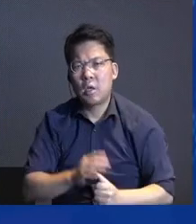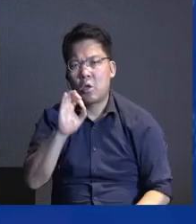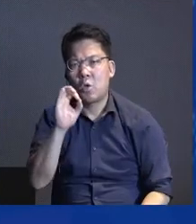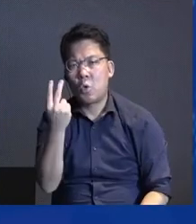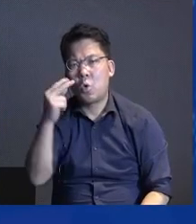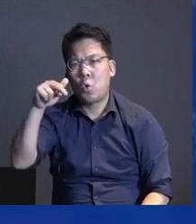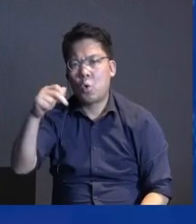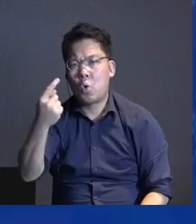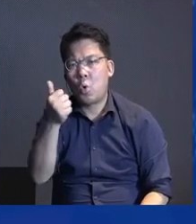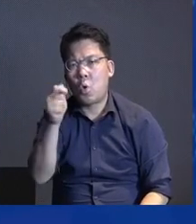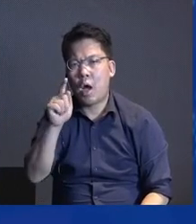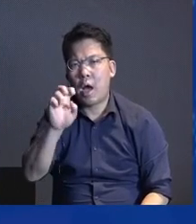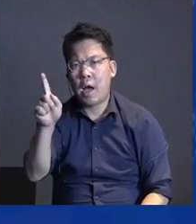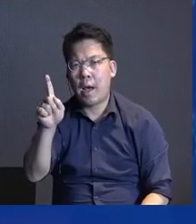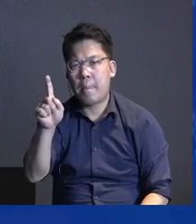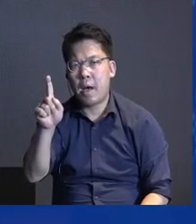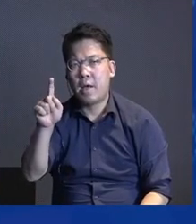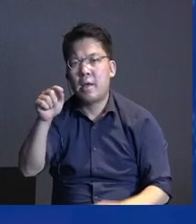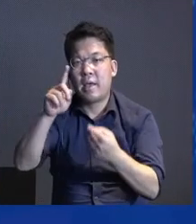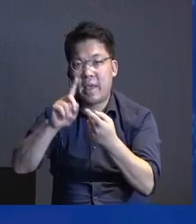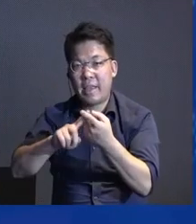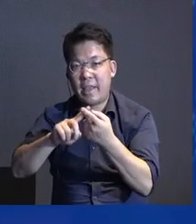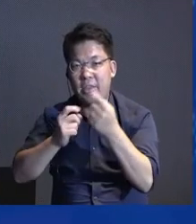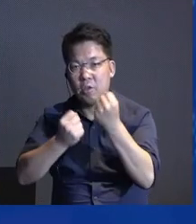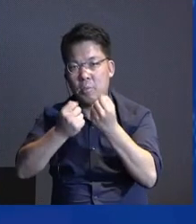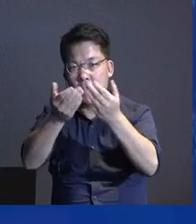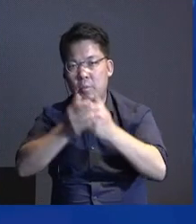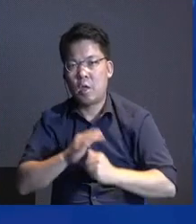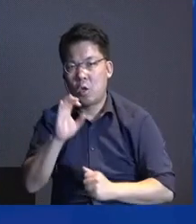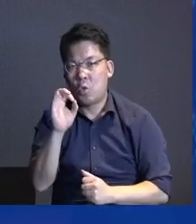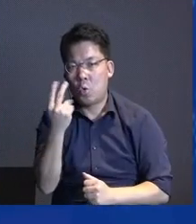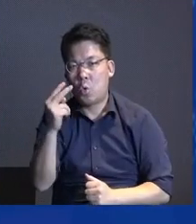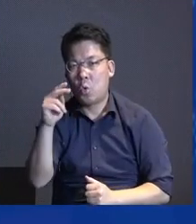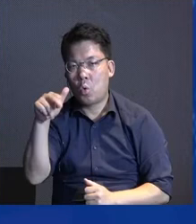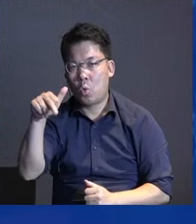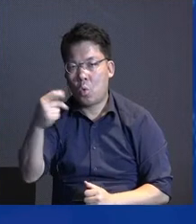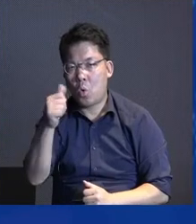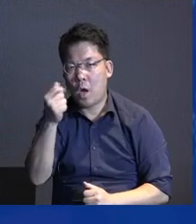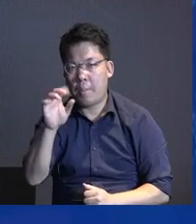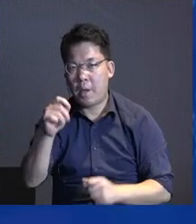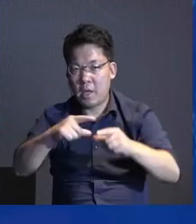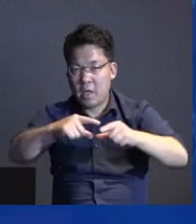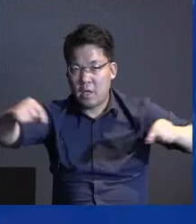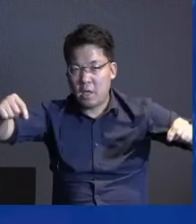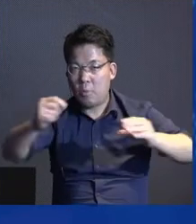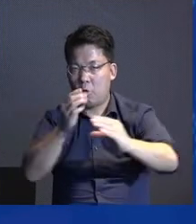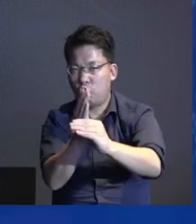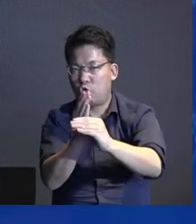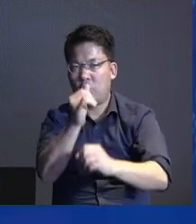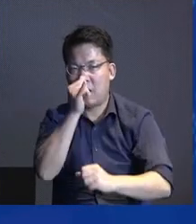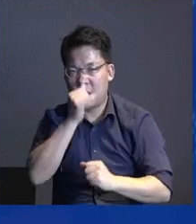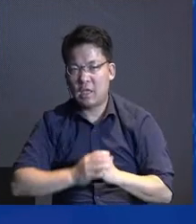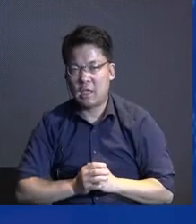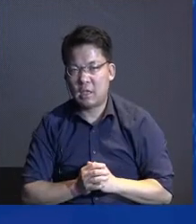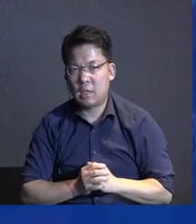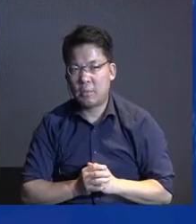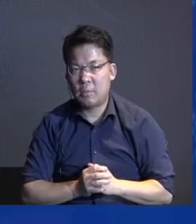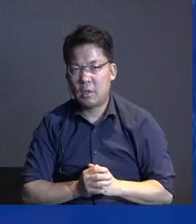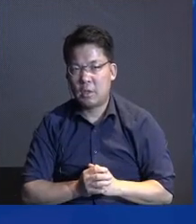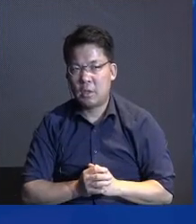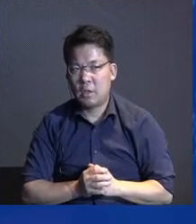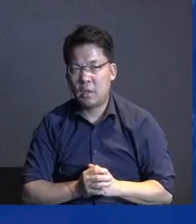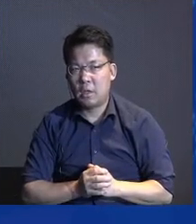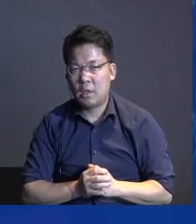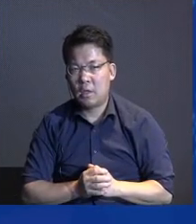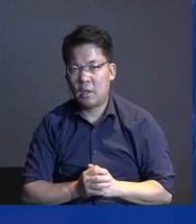Yokohama City is located in the middle part of Japan and the south part of Tokyo facing the ocean. The population of Yokohama